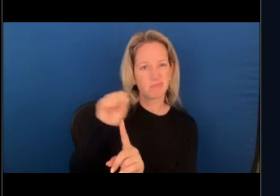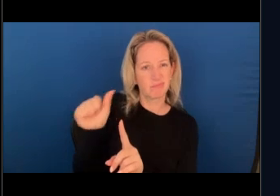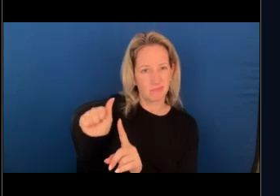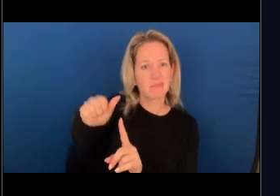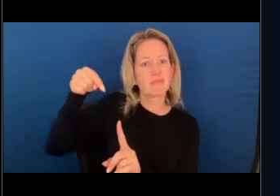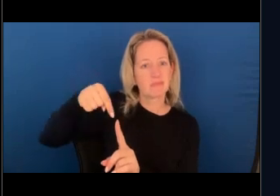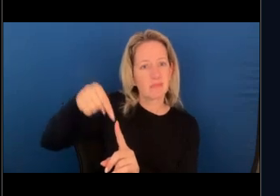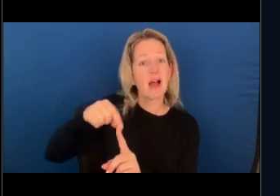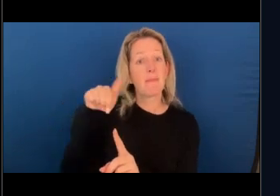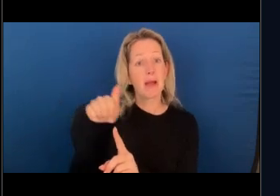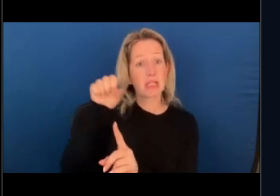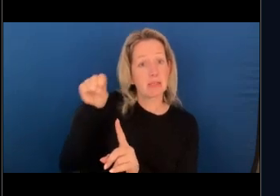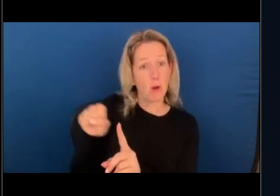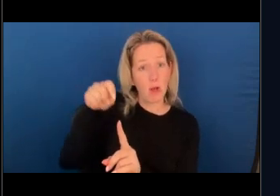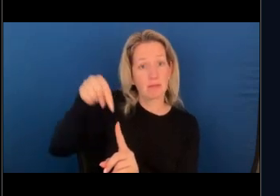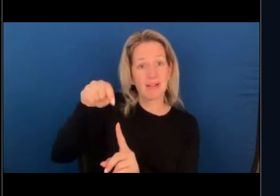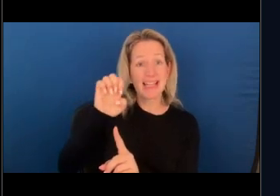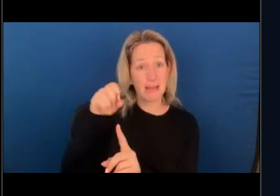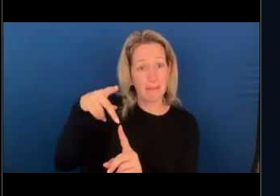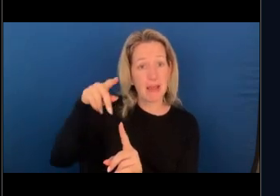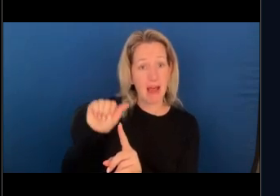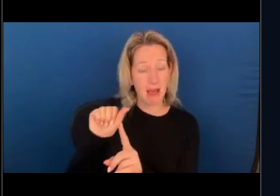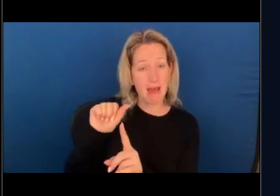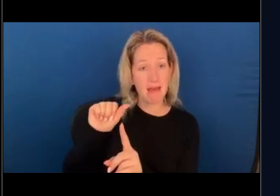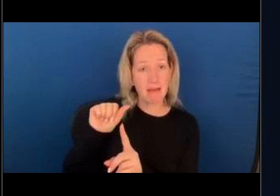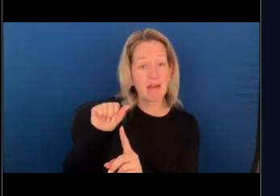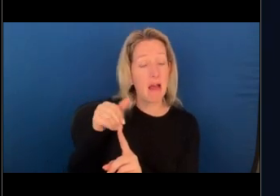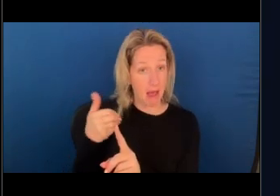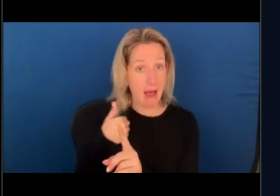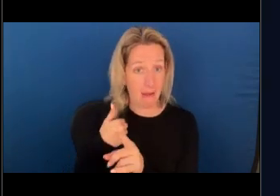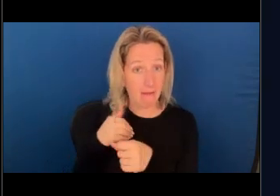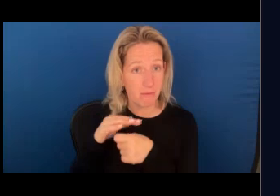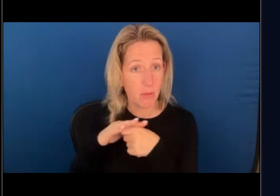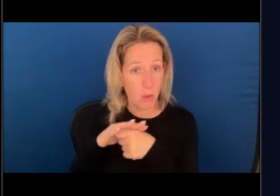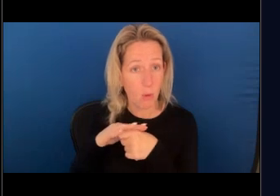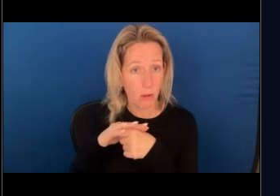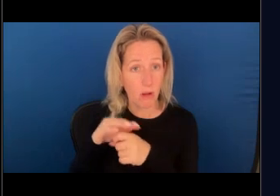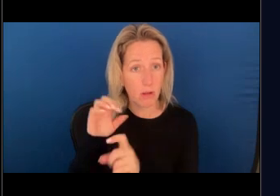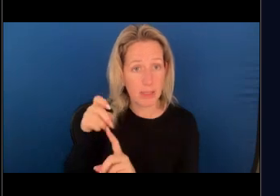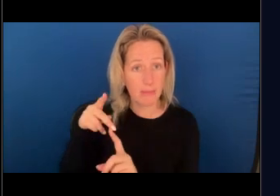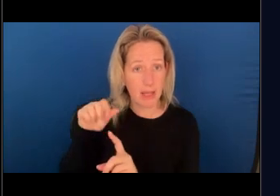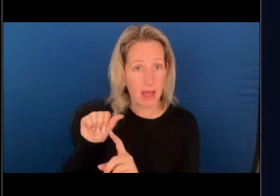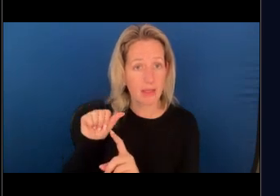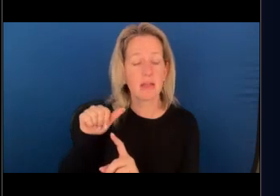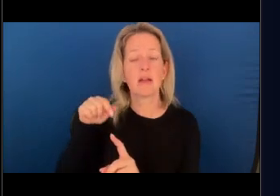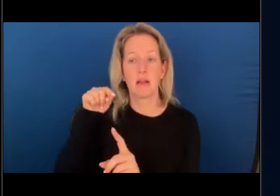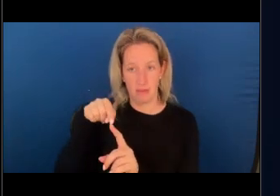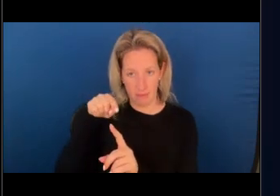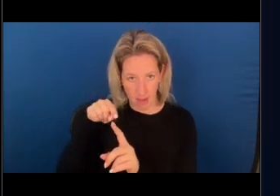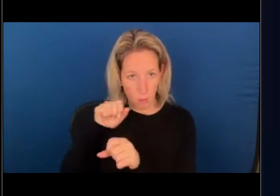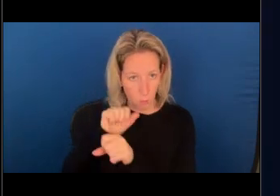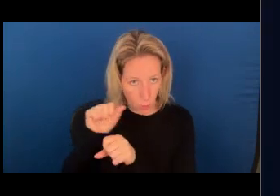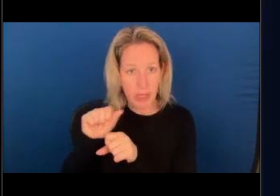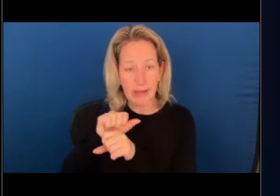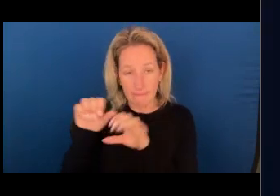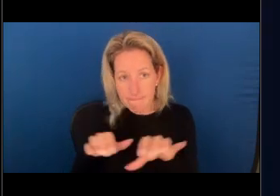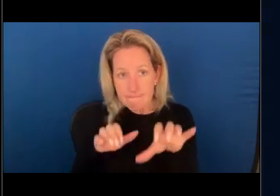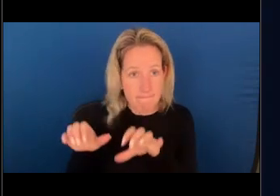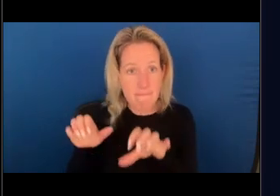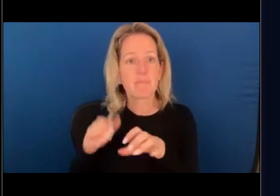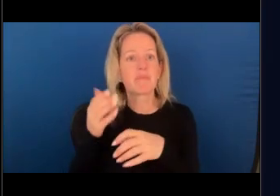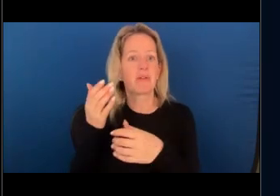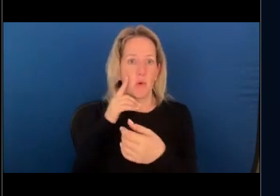Samoa, the EPA is actually, there's a local EPA, and they're working actively on marine debris. They're paying